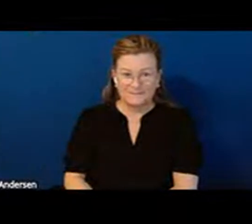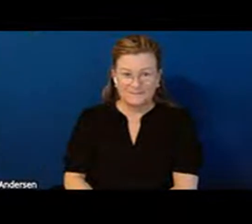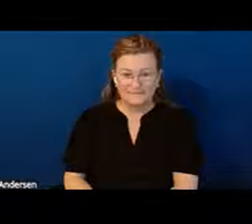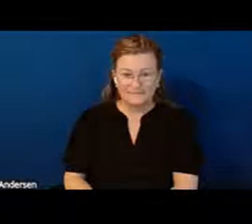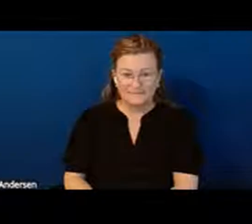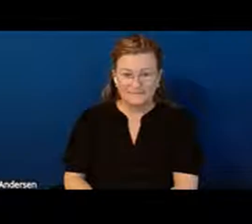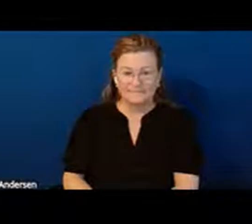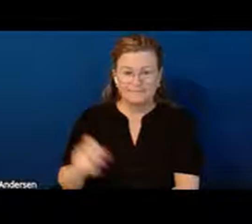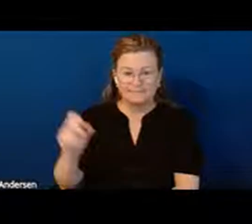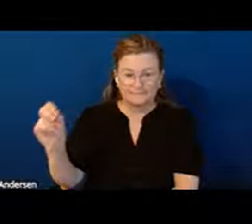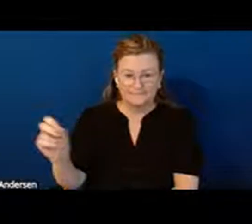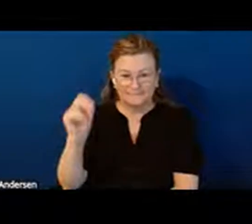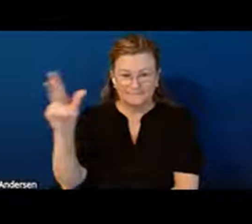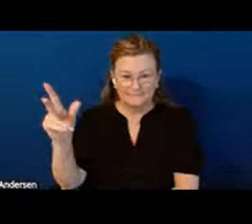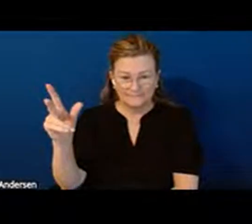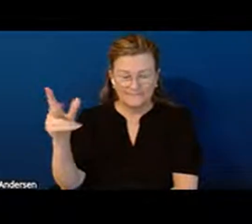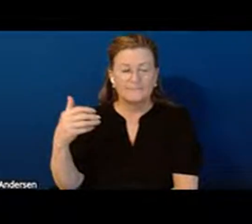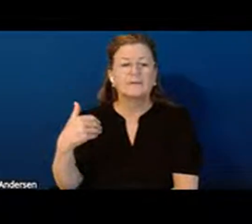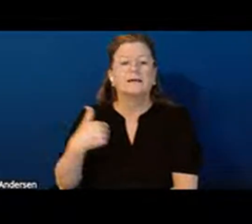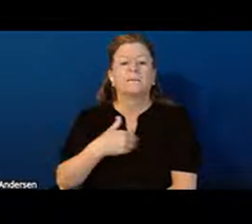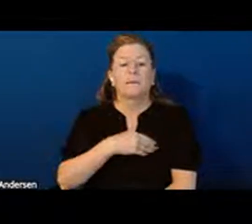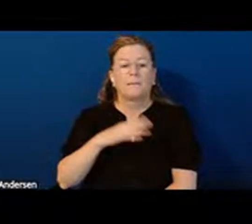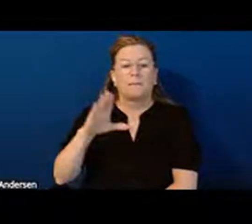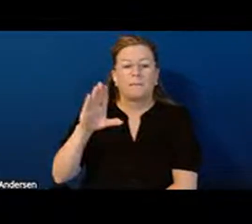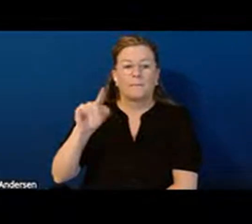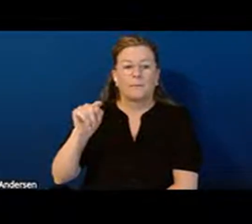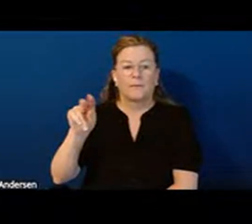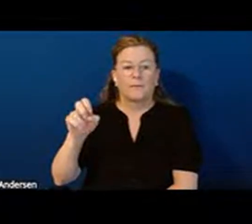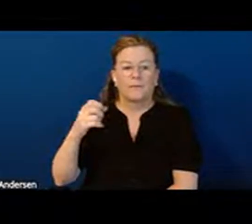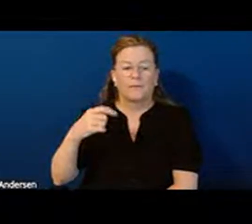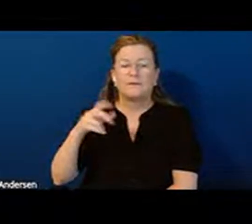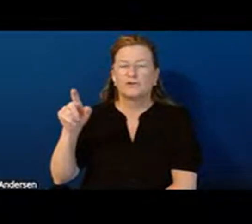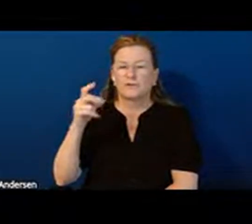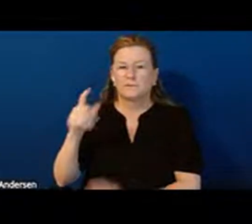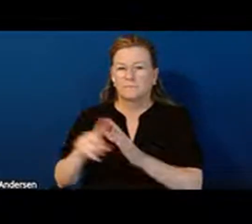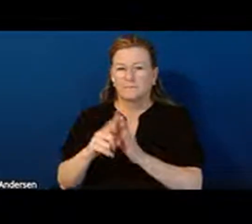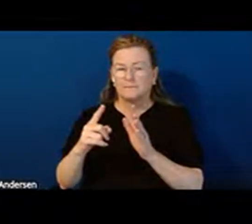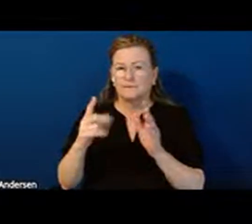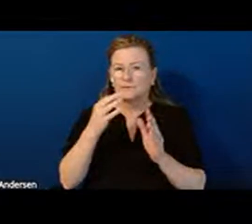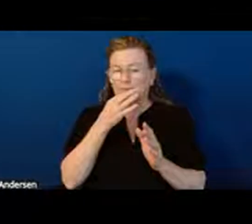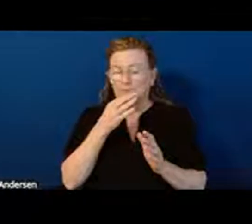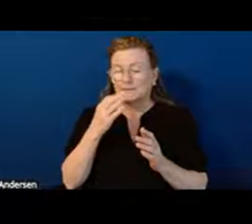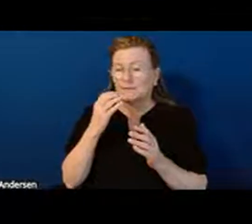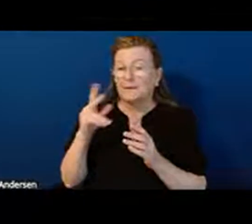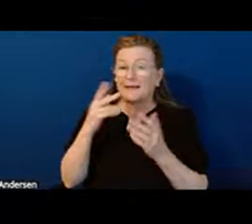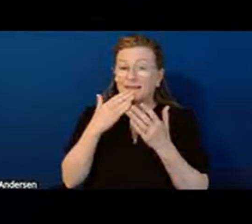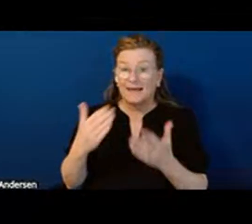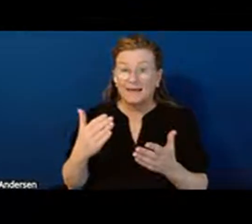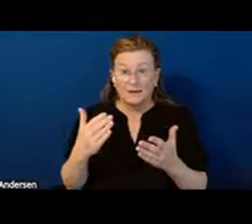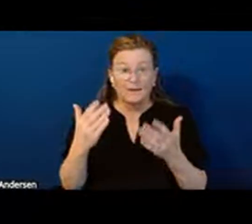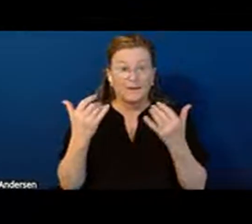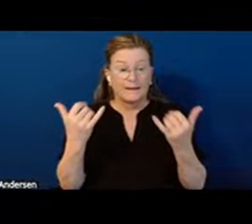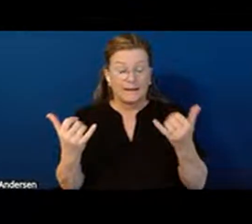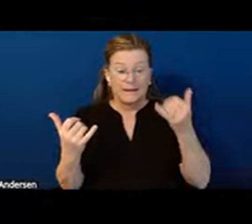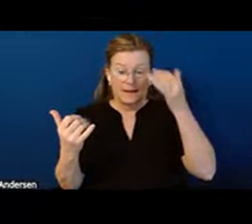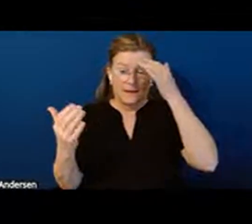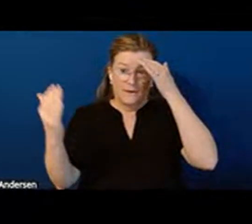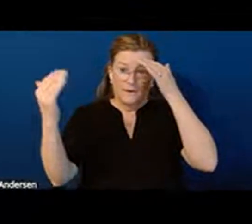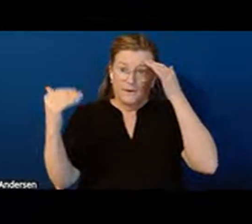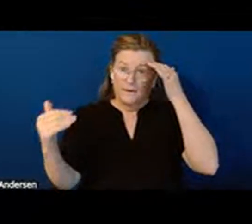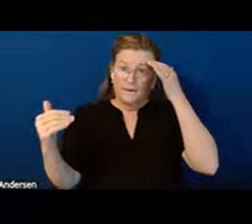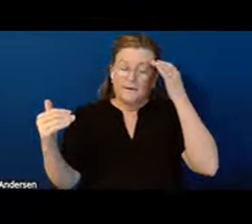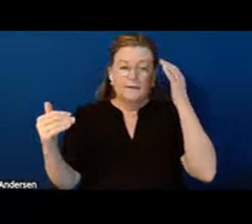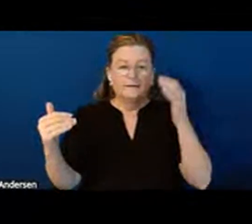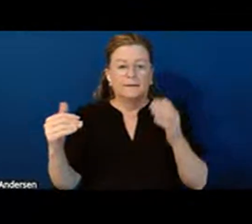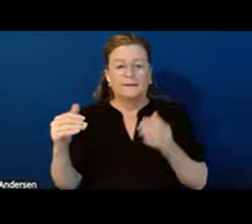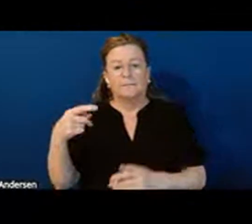All right, not seeing member Booth. We should see him soon, I'm sure. Okay, thank you. We are going to move